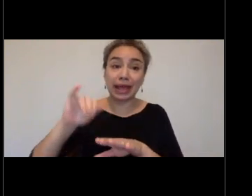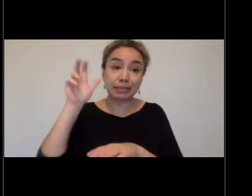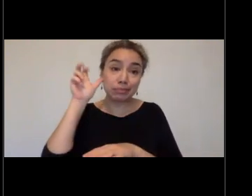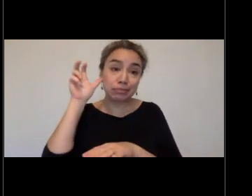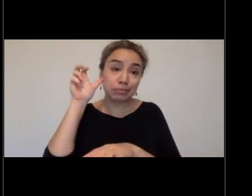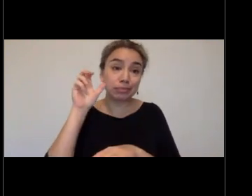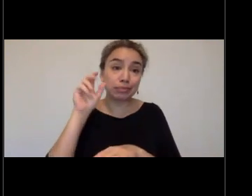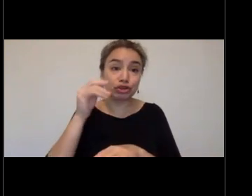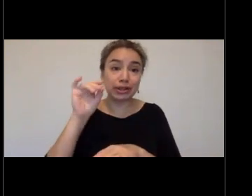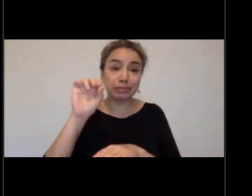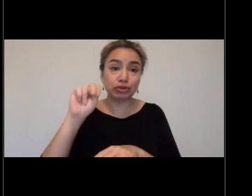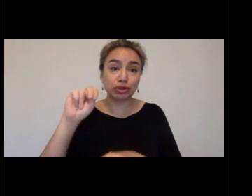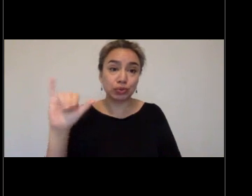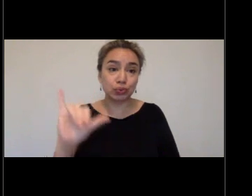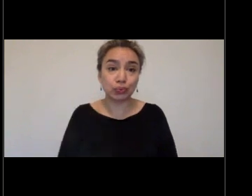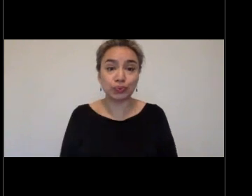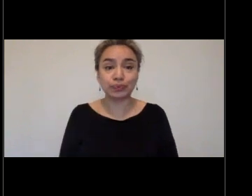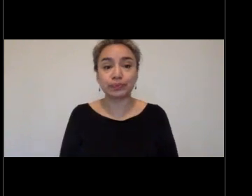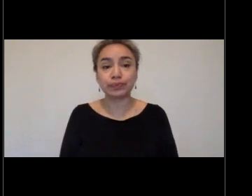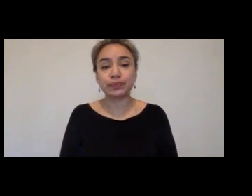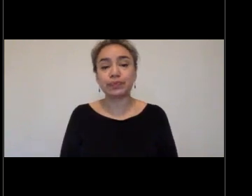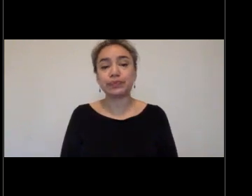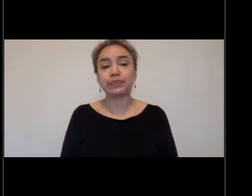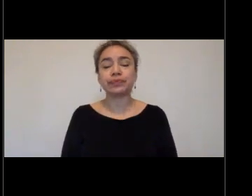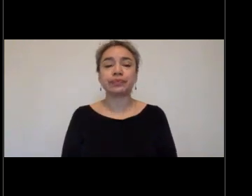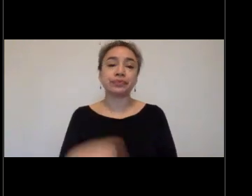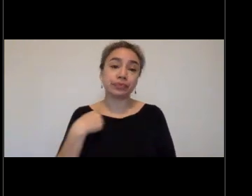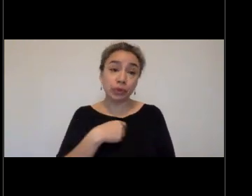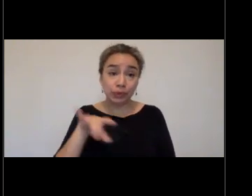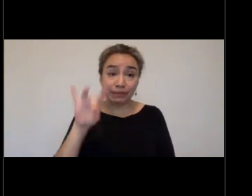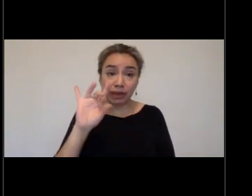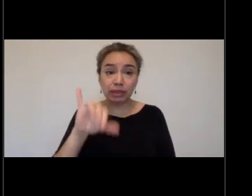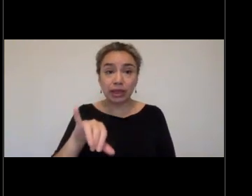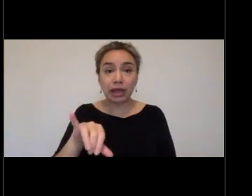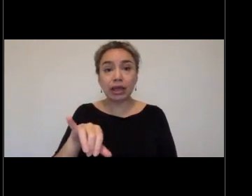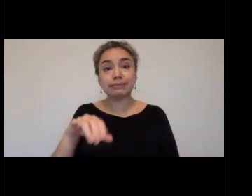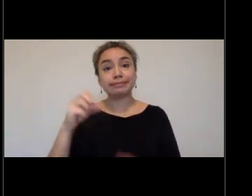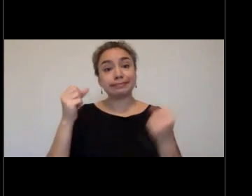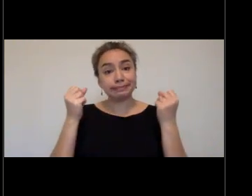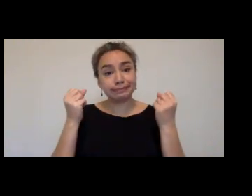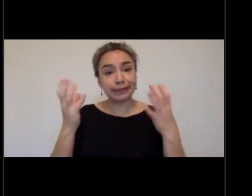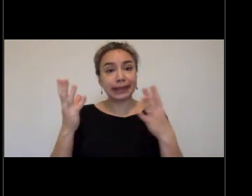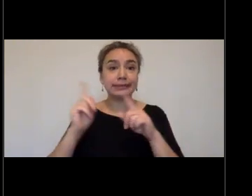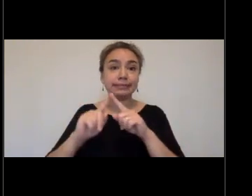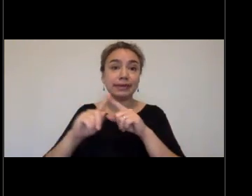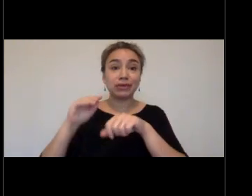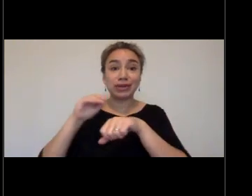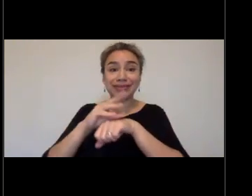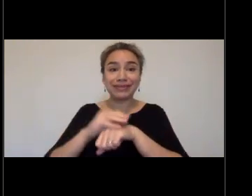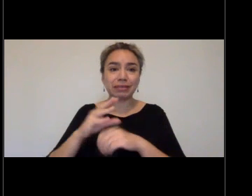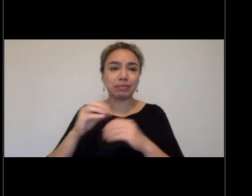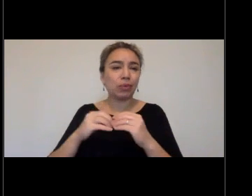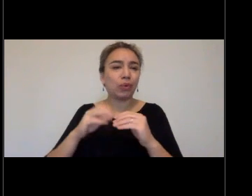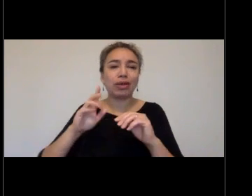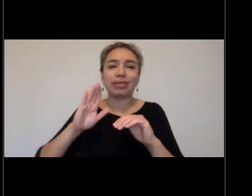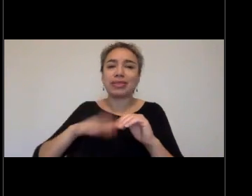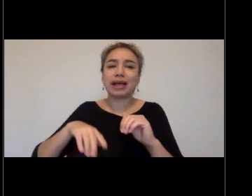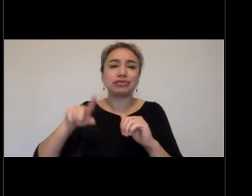And so what we find is that there are many effects that go beyond just the pure